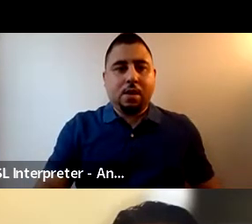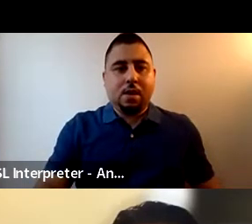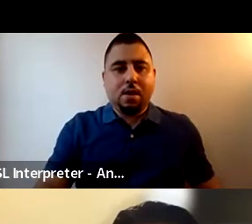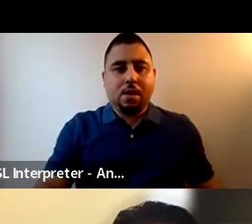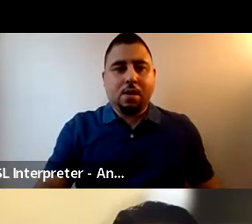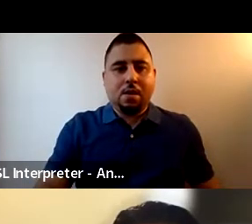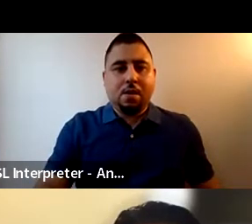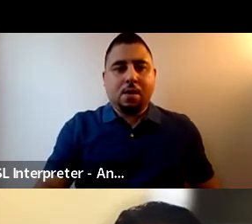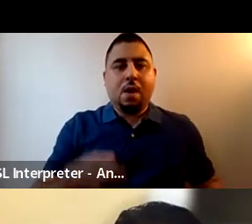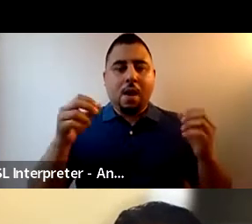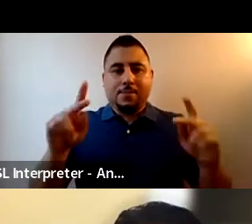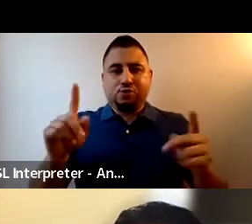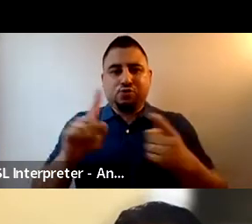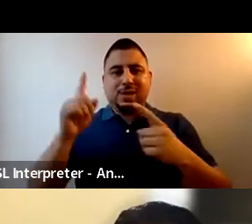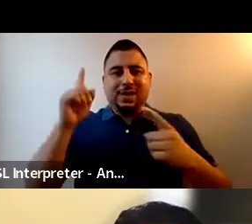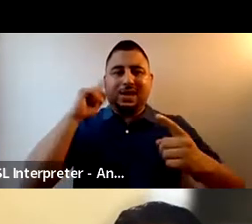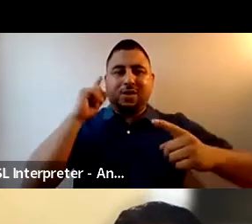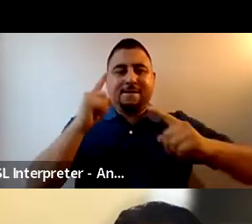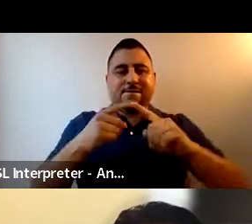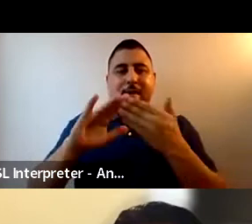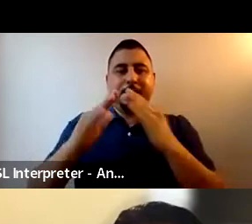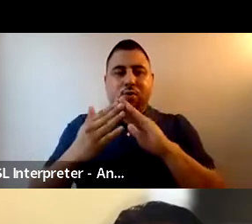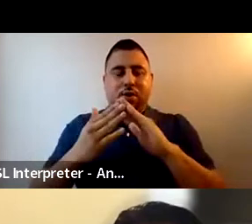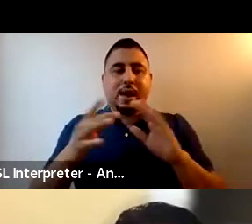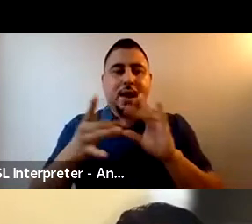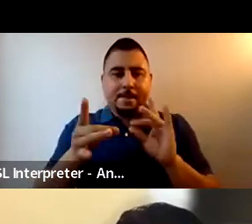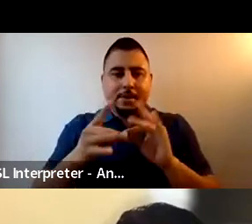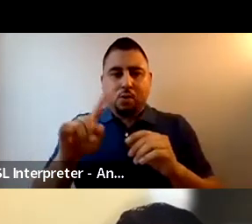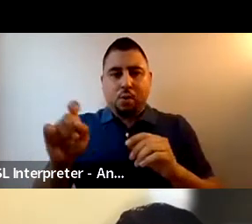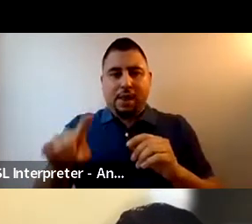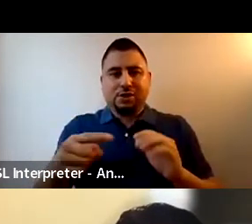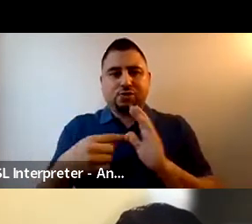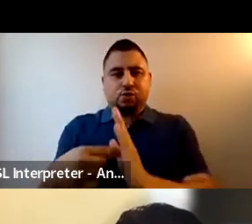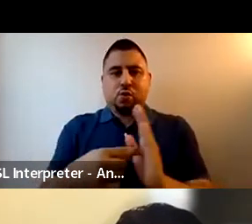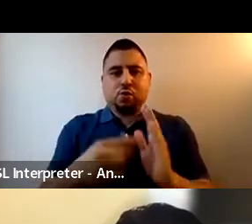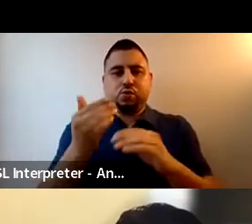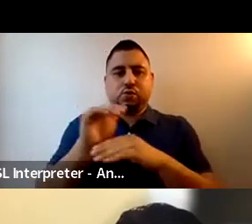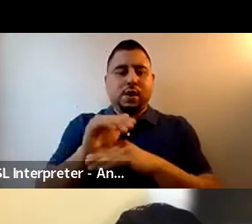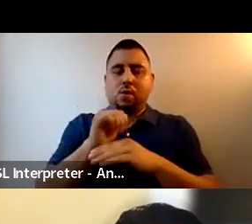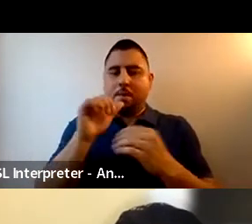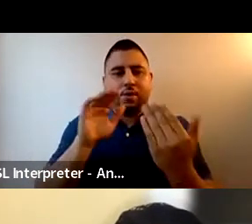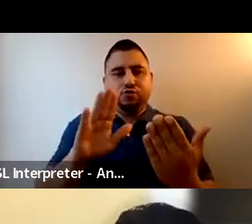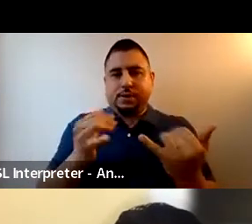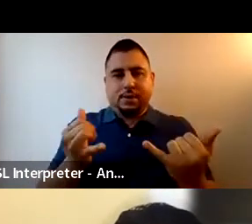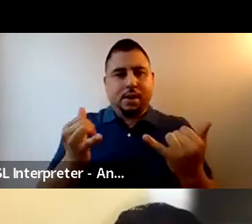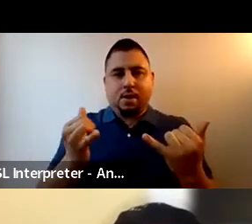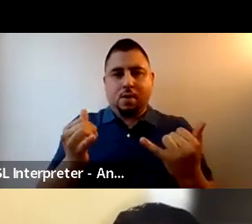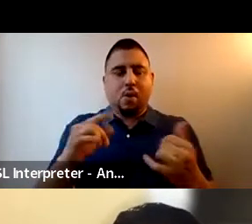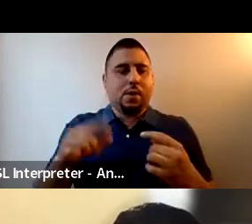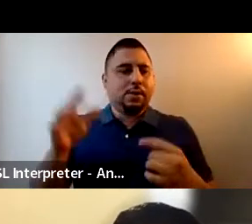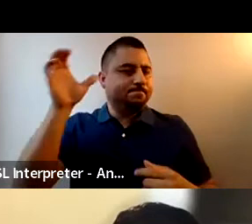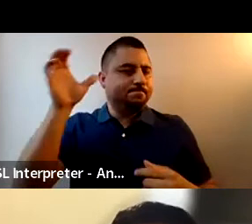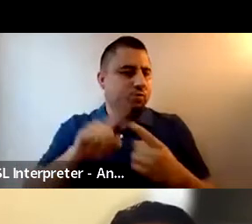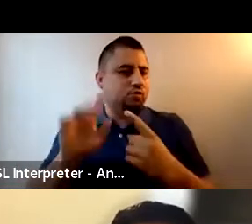hear from the community. Therefore, comments and questions presented tonight will not be addressed at this time. You will